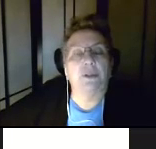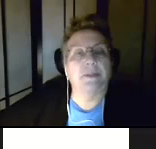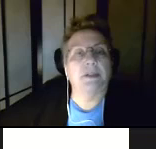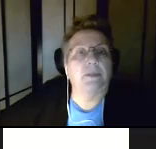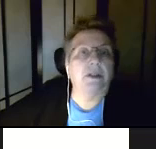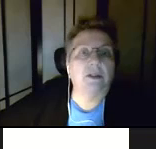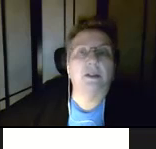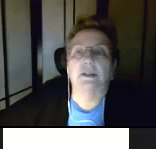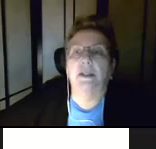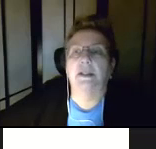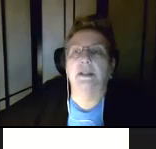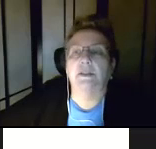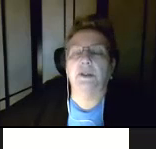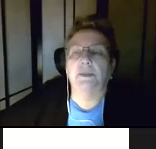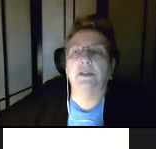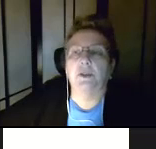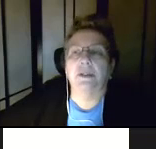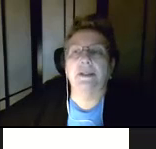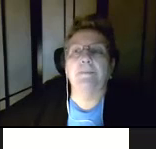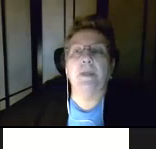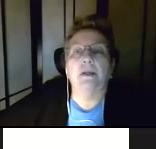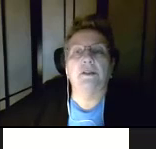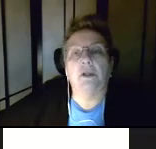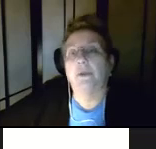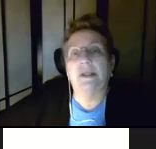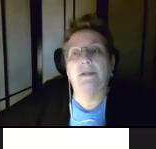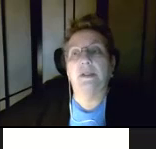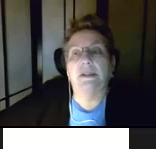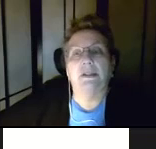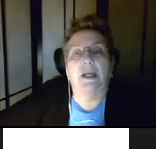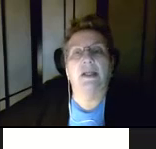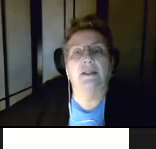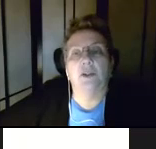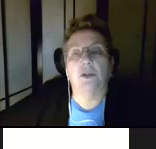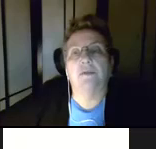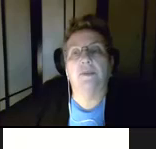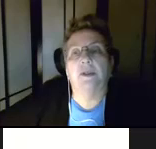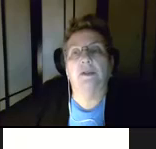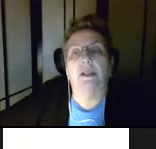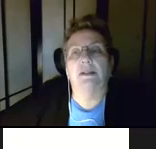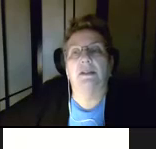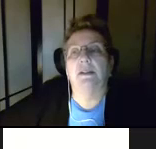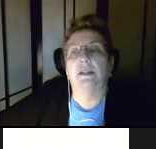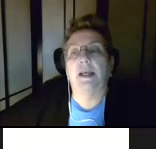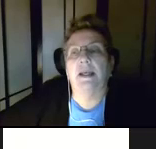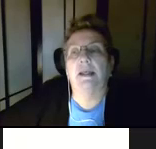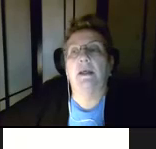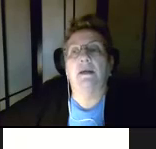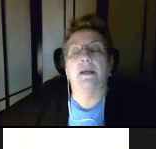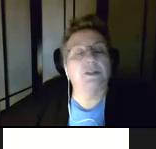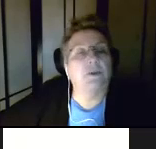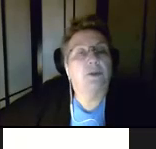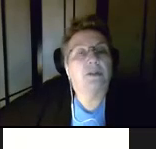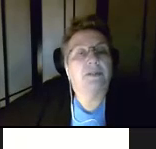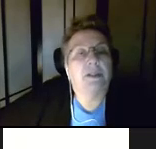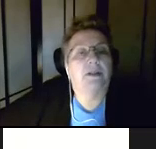medical treatment. We know the Tuskegee experiment story. So thankfully, society has learned from those lessons. And today,